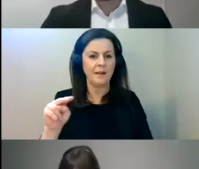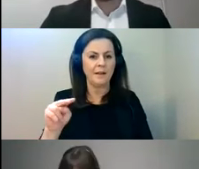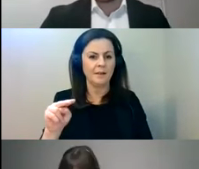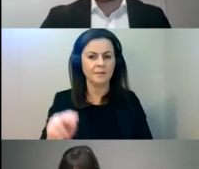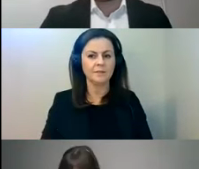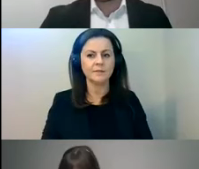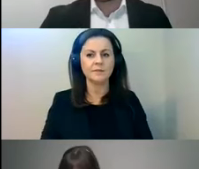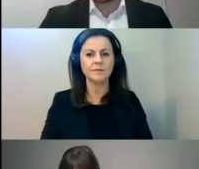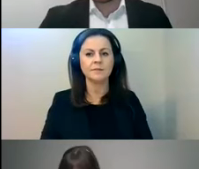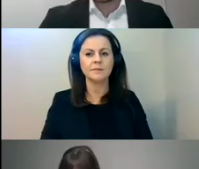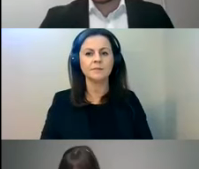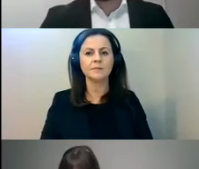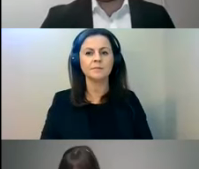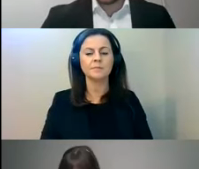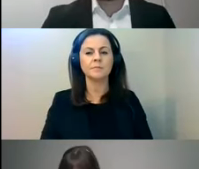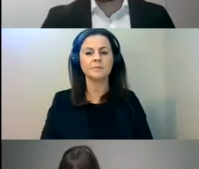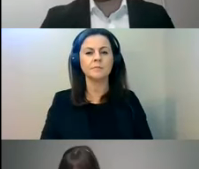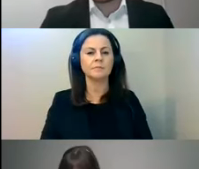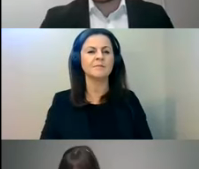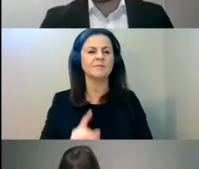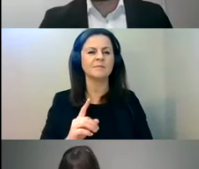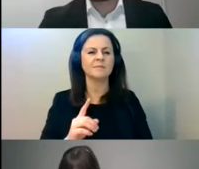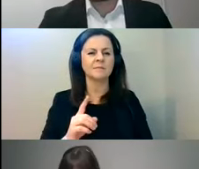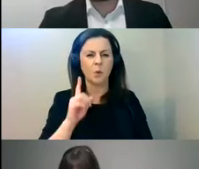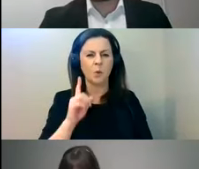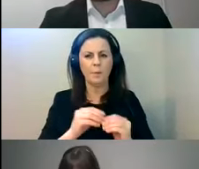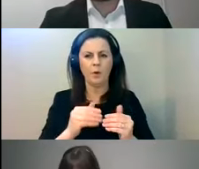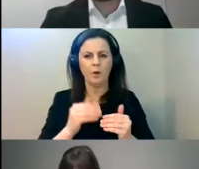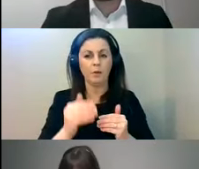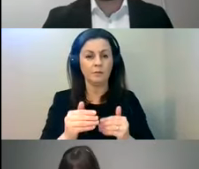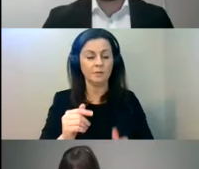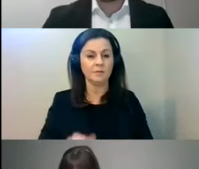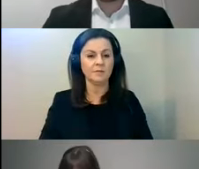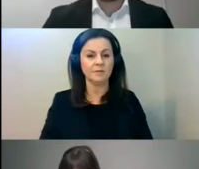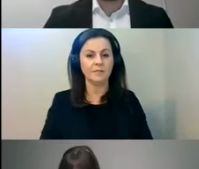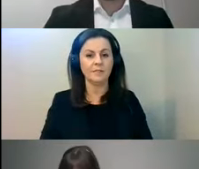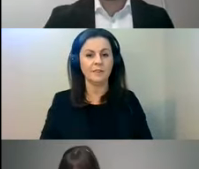Okay, so I think one more slide ahead.